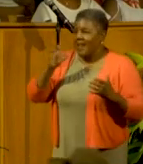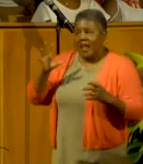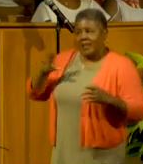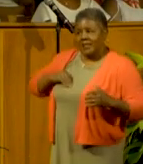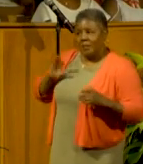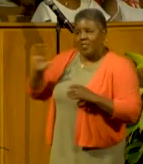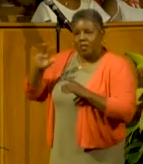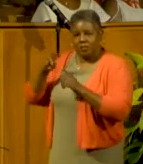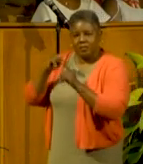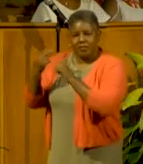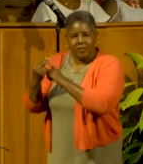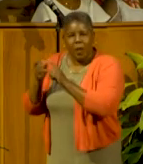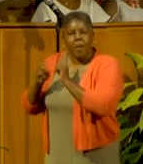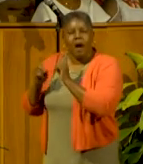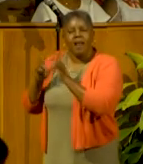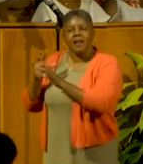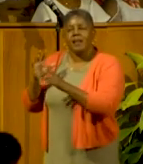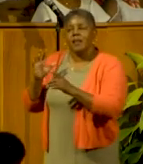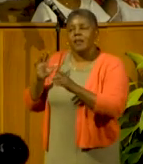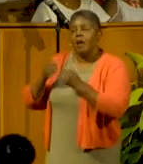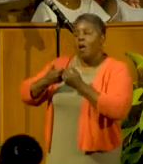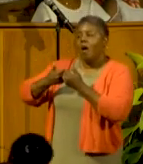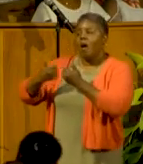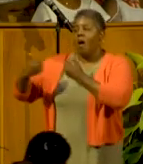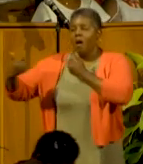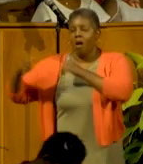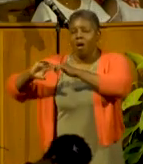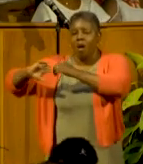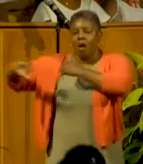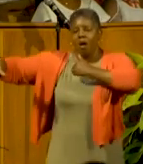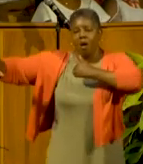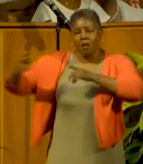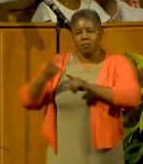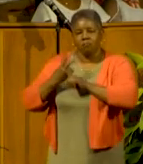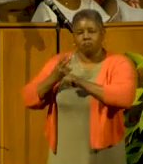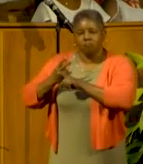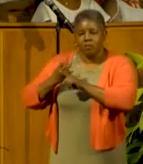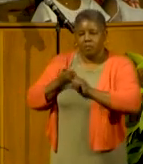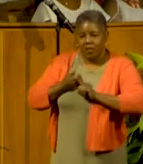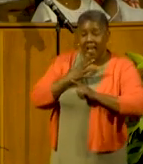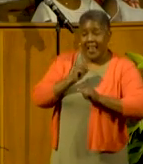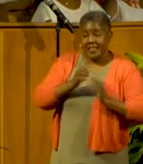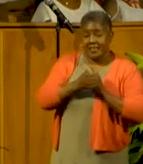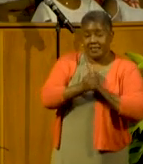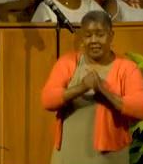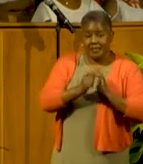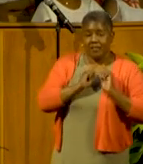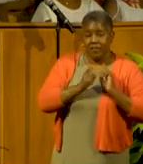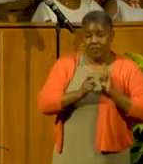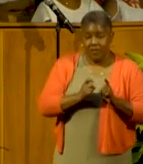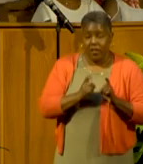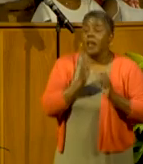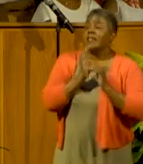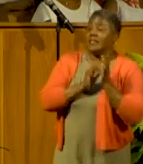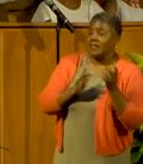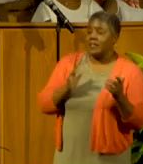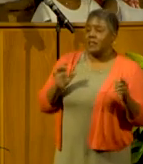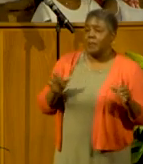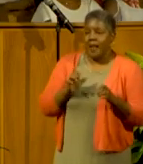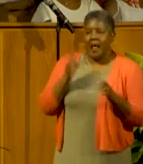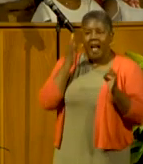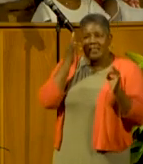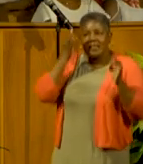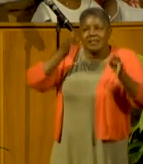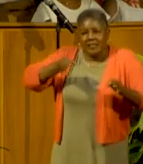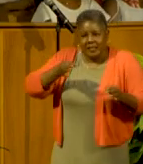demons. He creates personal space to sustain himself and his gifts. And if I can say it this way, Jesus made a